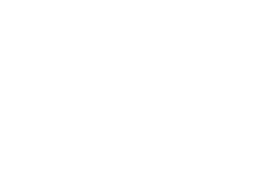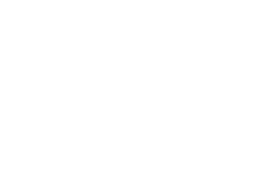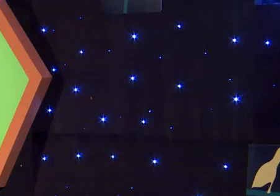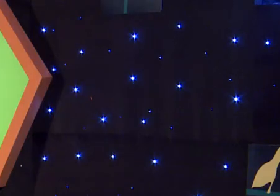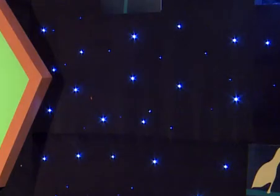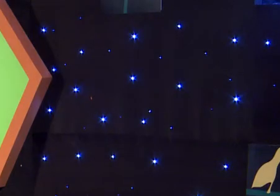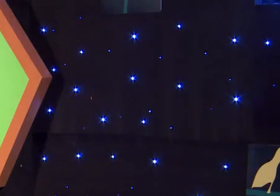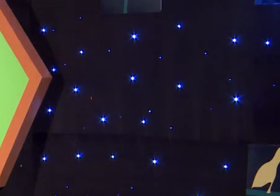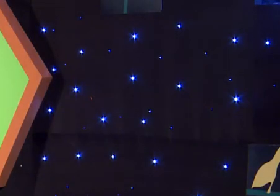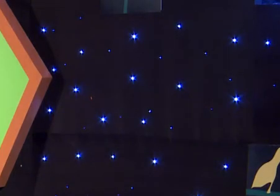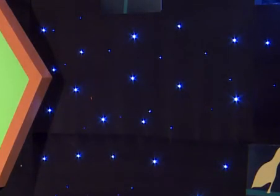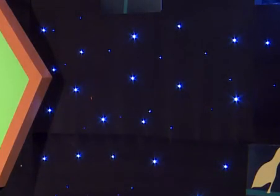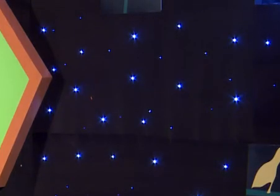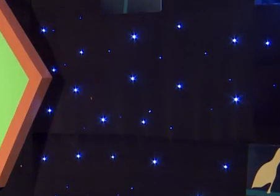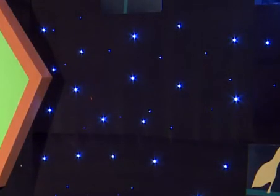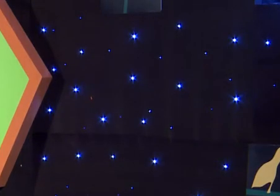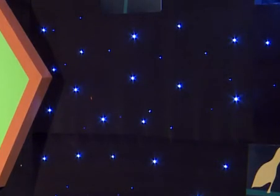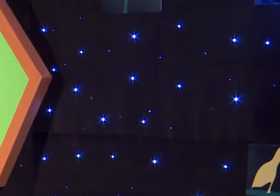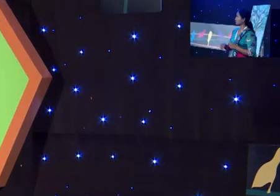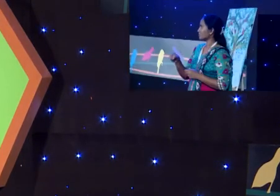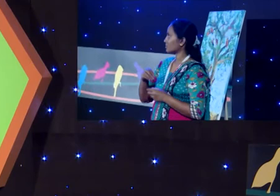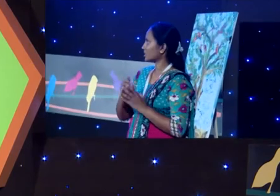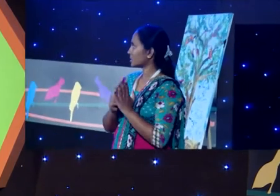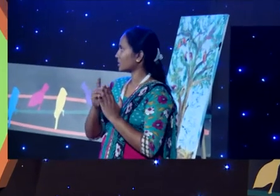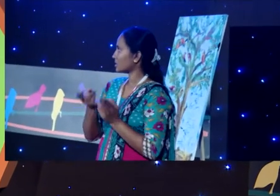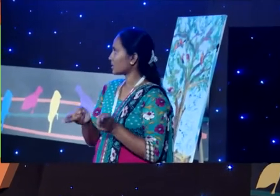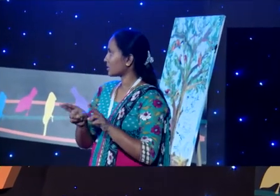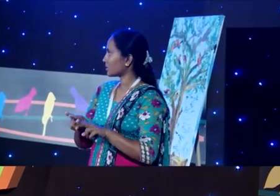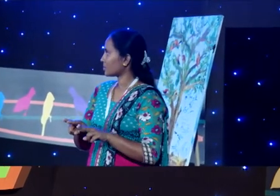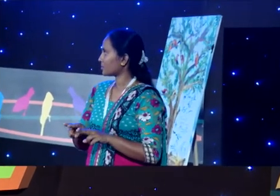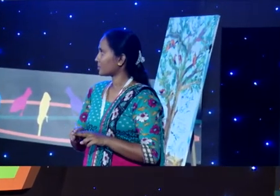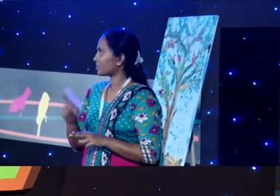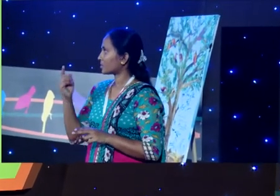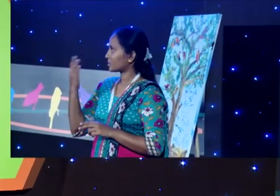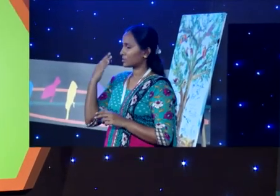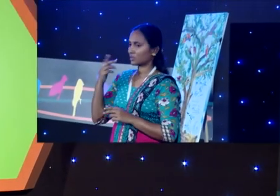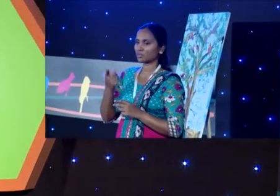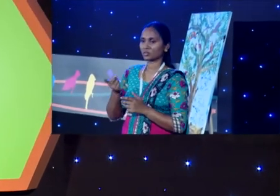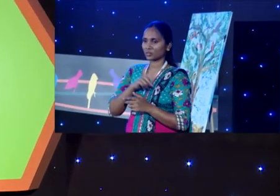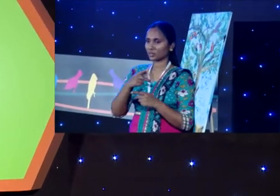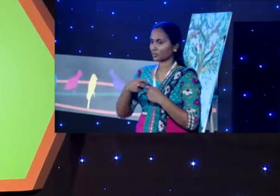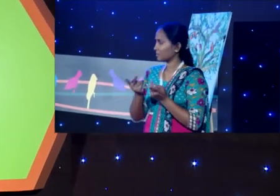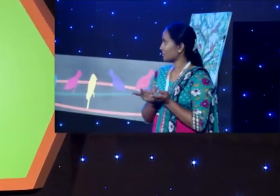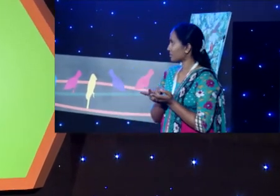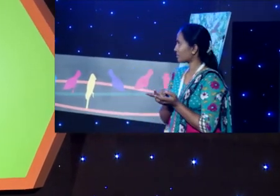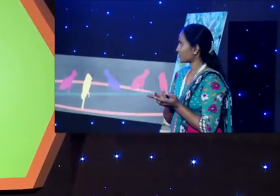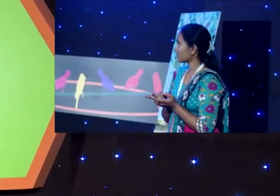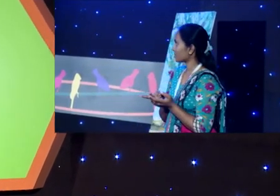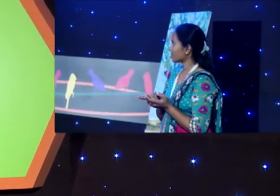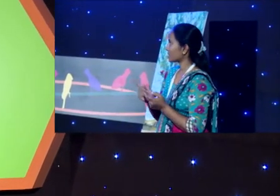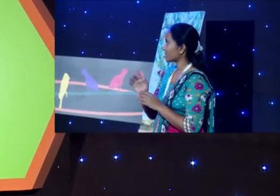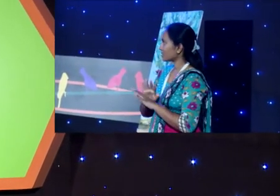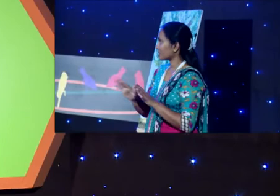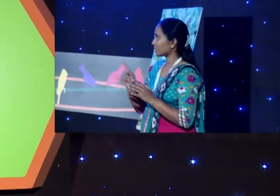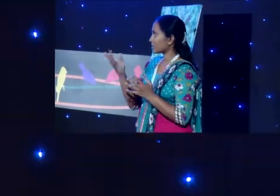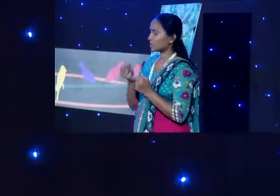Part of the time, the major iterative development was happening there. I was back in Boston at MIT, and I graduated. I finished, and